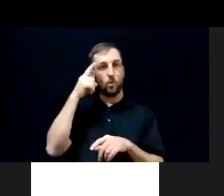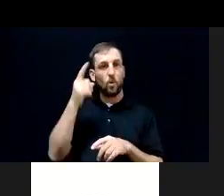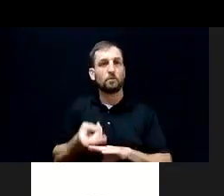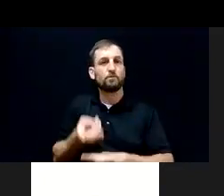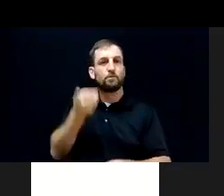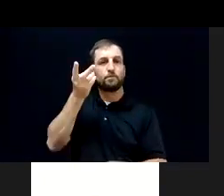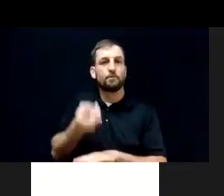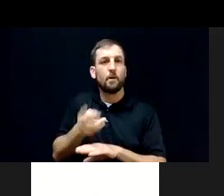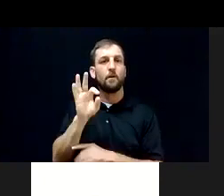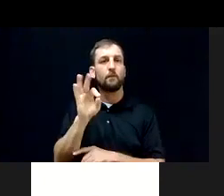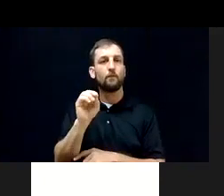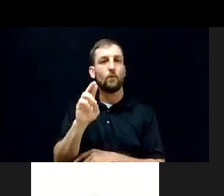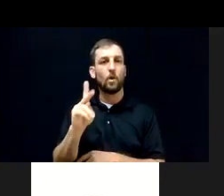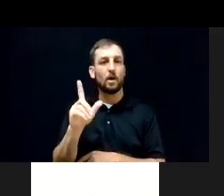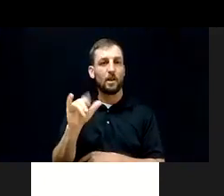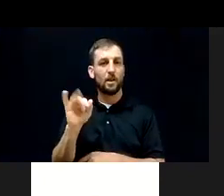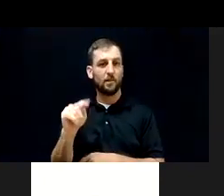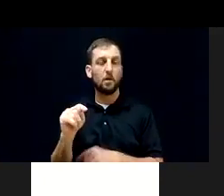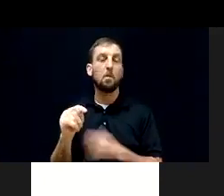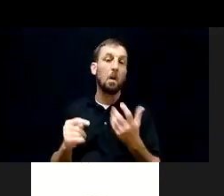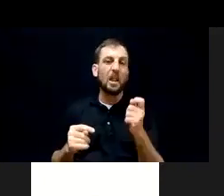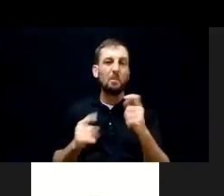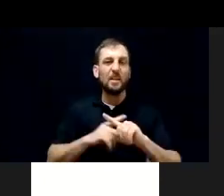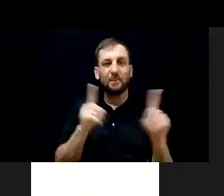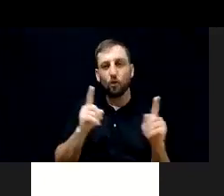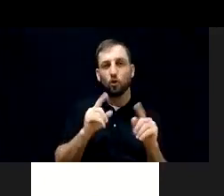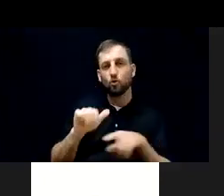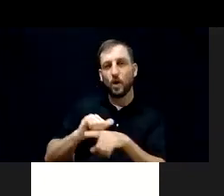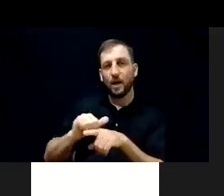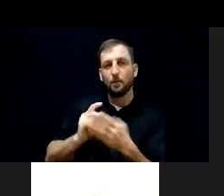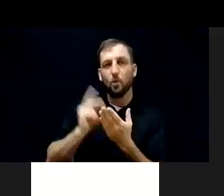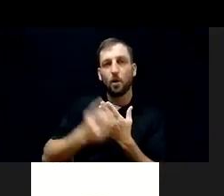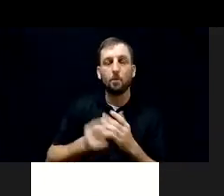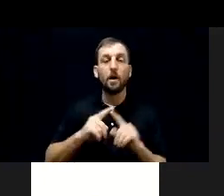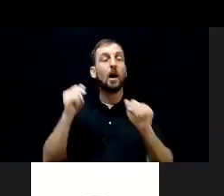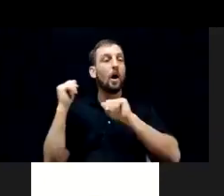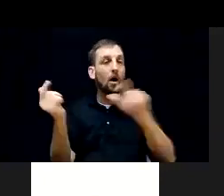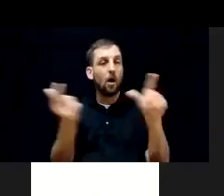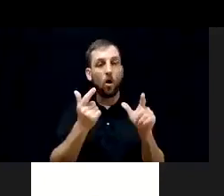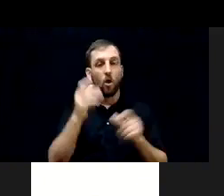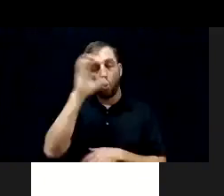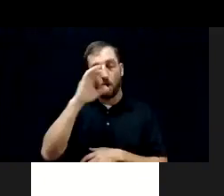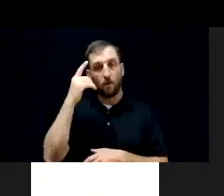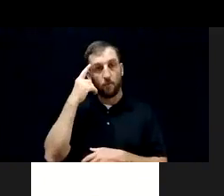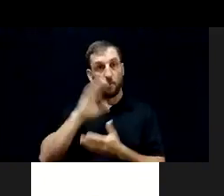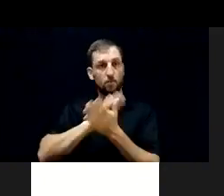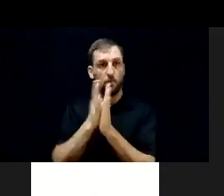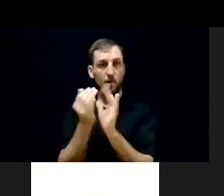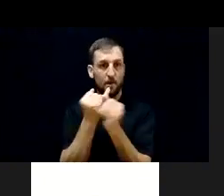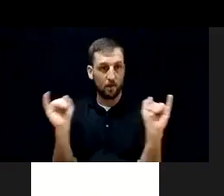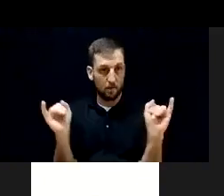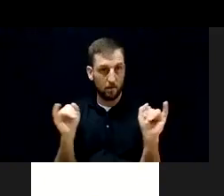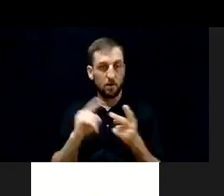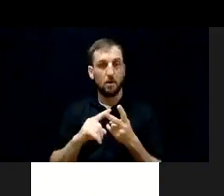have a little bit of different training program, but all of us are looking for independence. All of us are looking to make sure these students